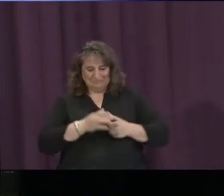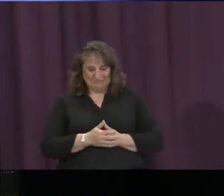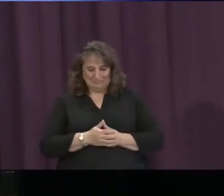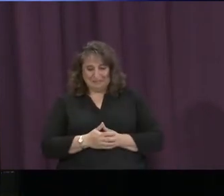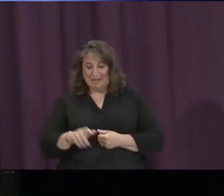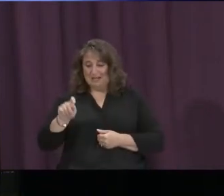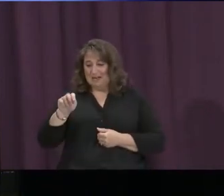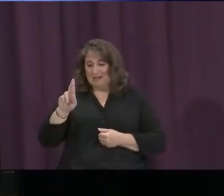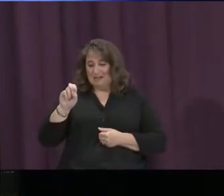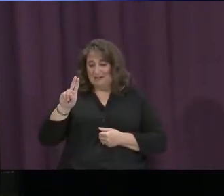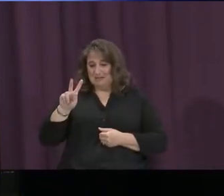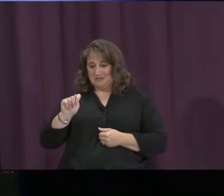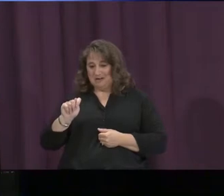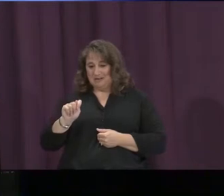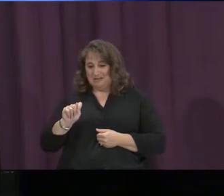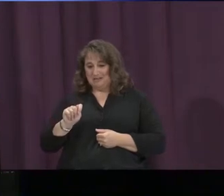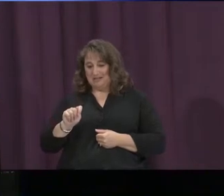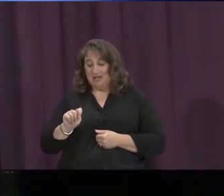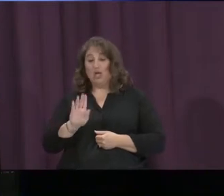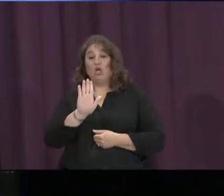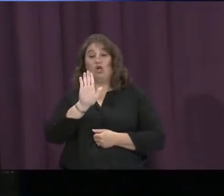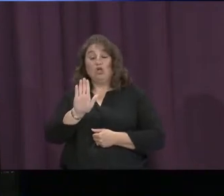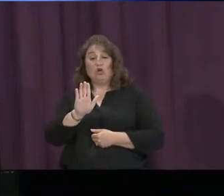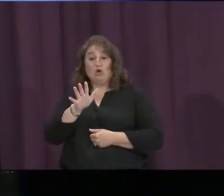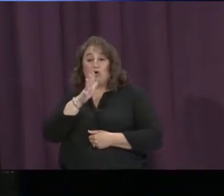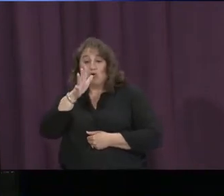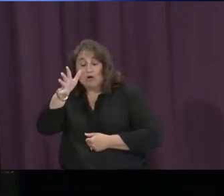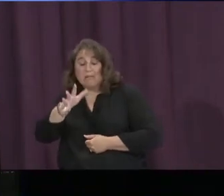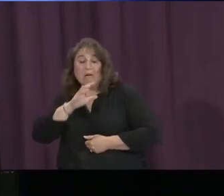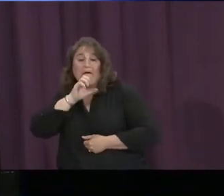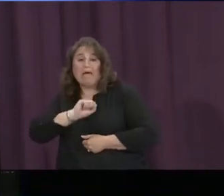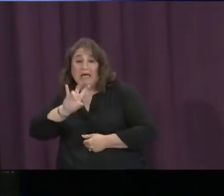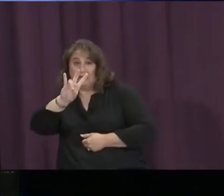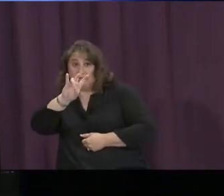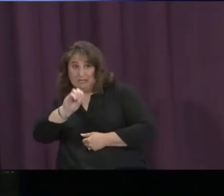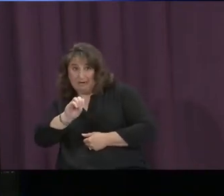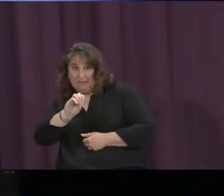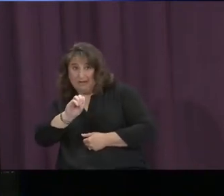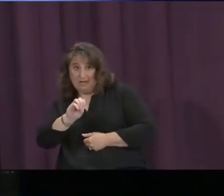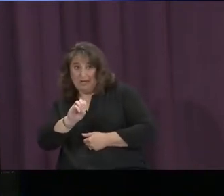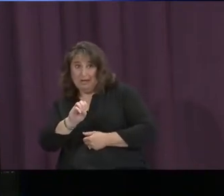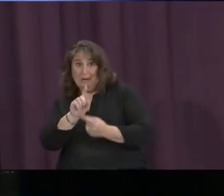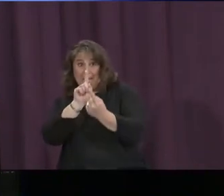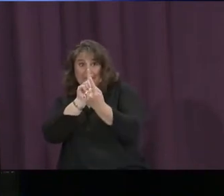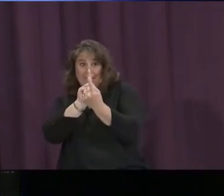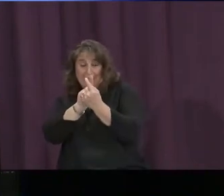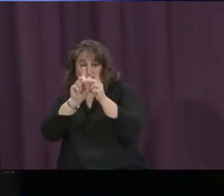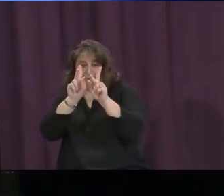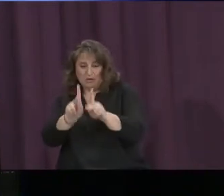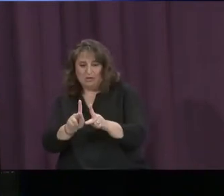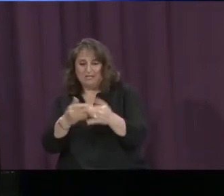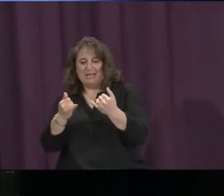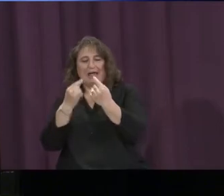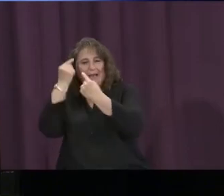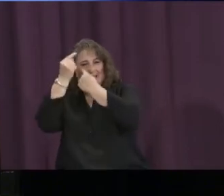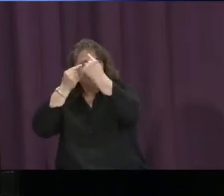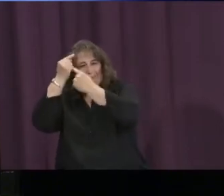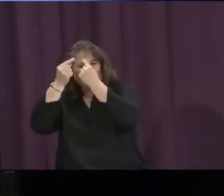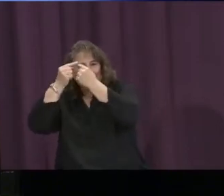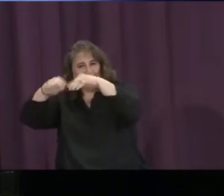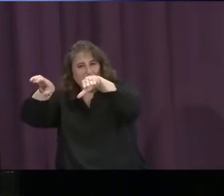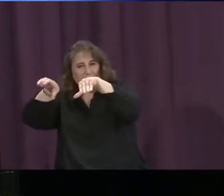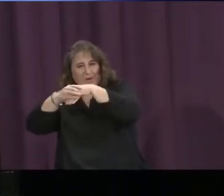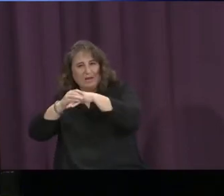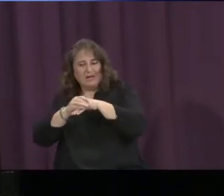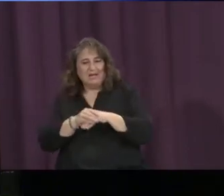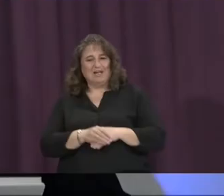Trent, your 70 year, 70 year old grandmother has met someone and is contemplating marriage. You give her advice on what she should do.